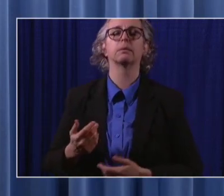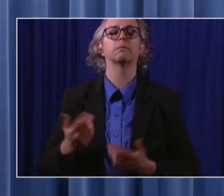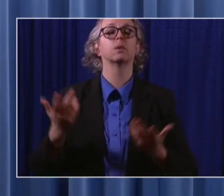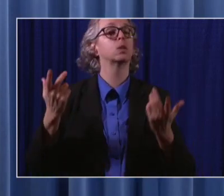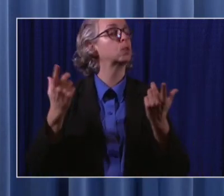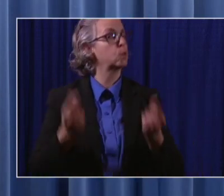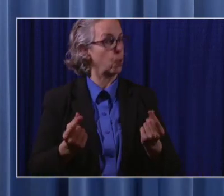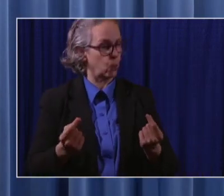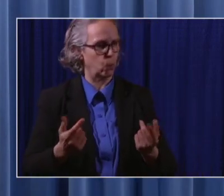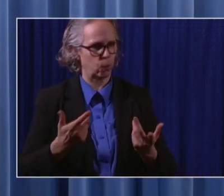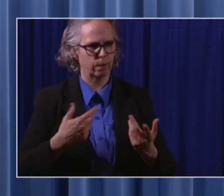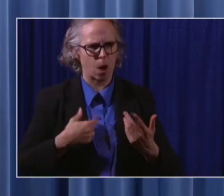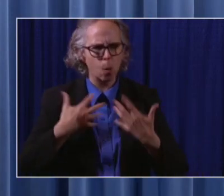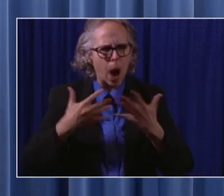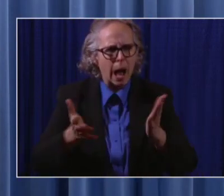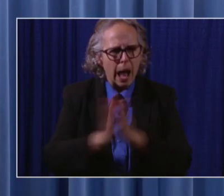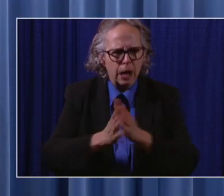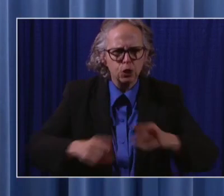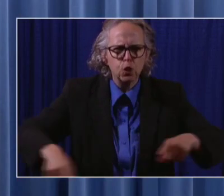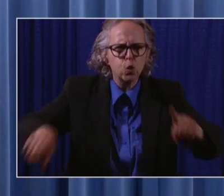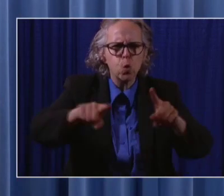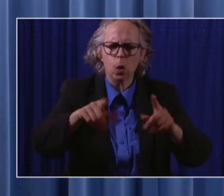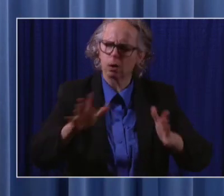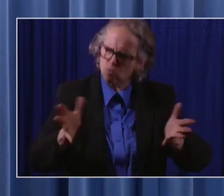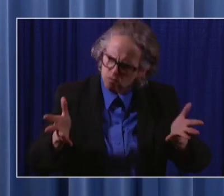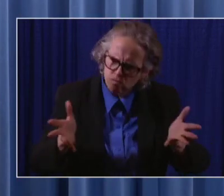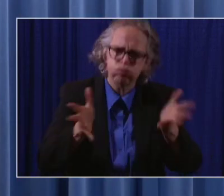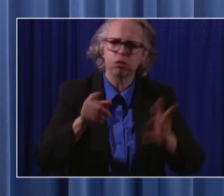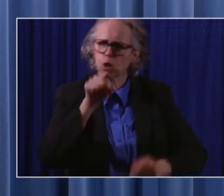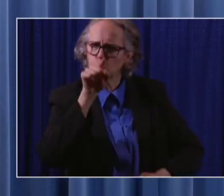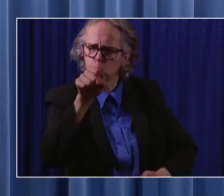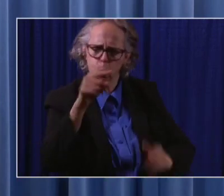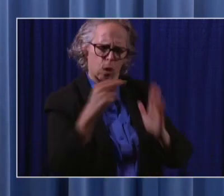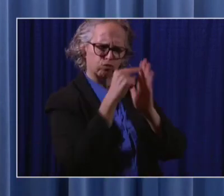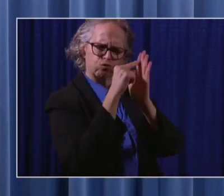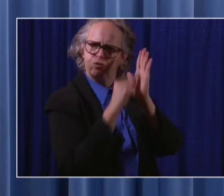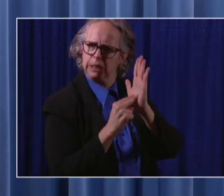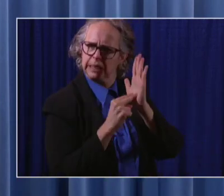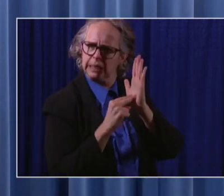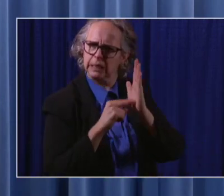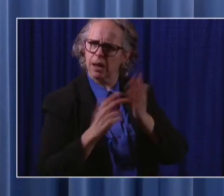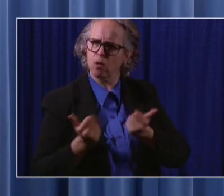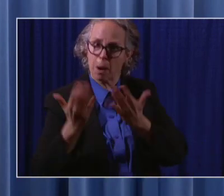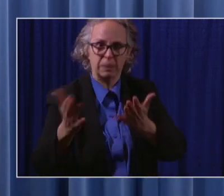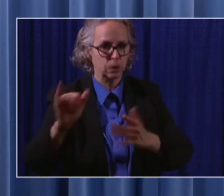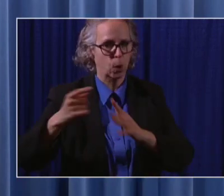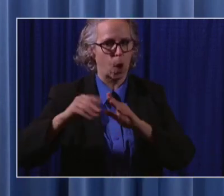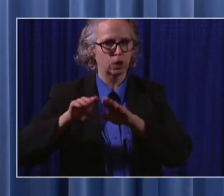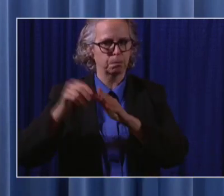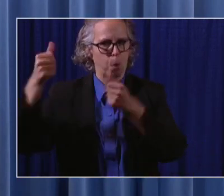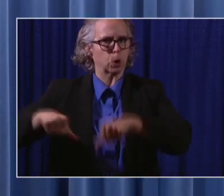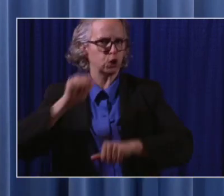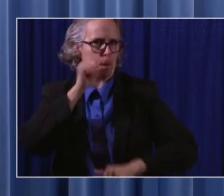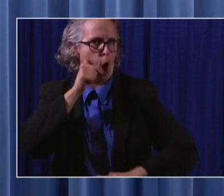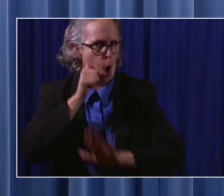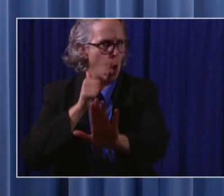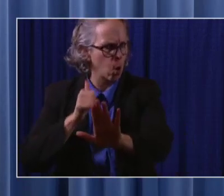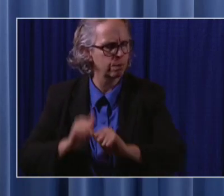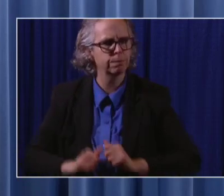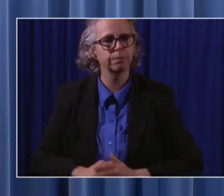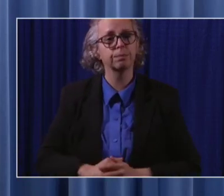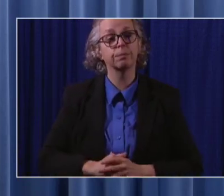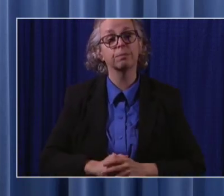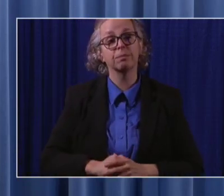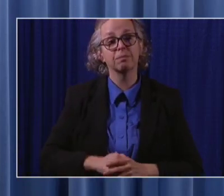to take a look at them. Go online. They'll be up tomorrow. We recommend the following related